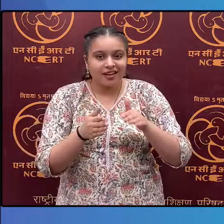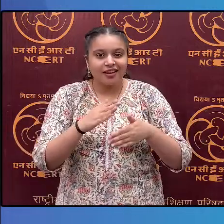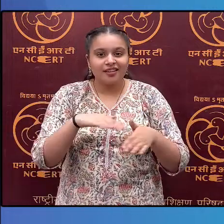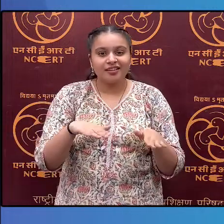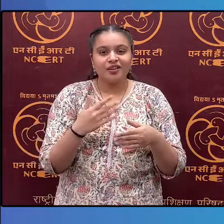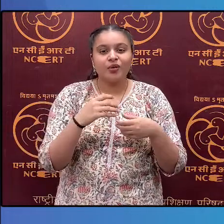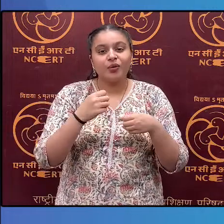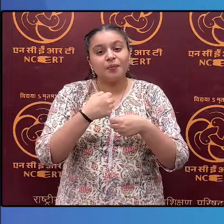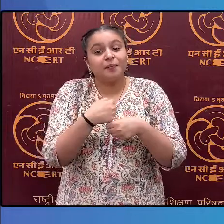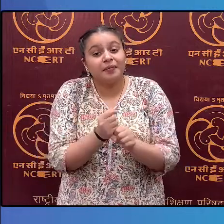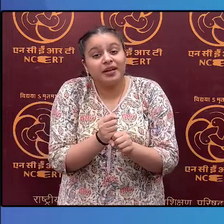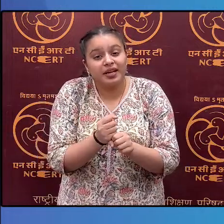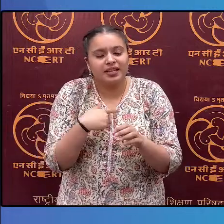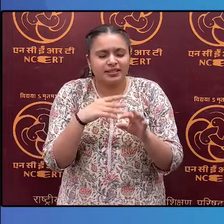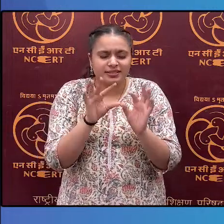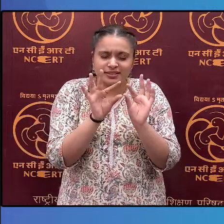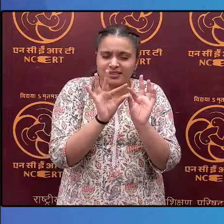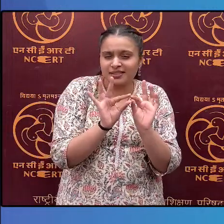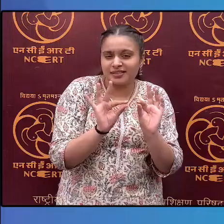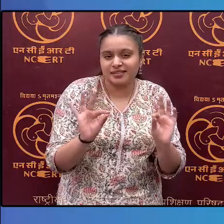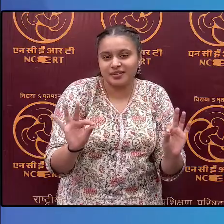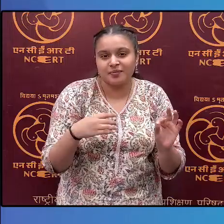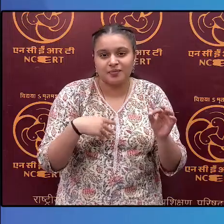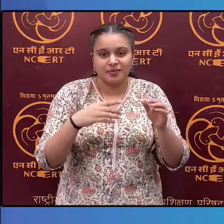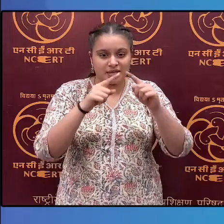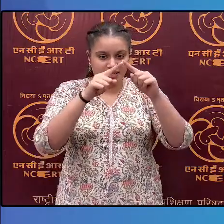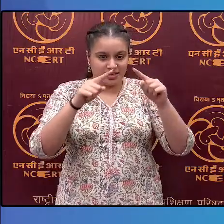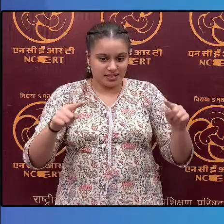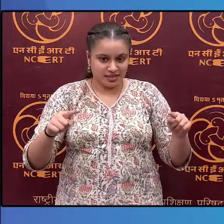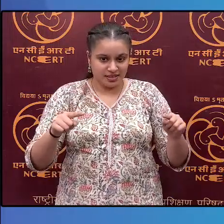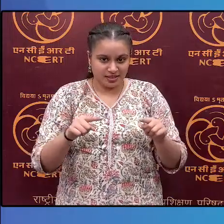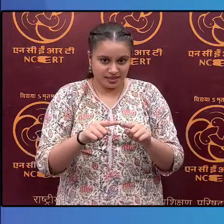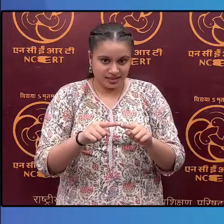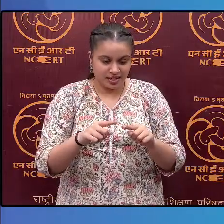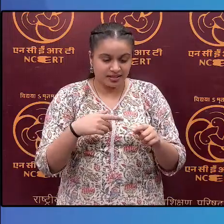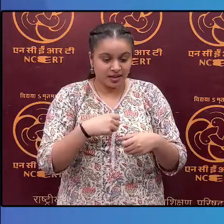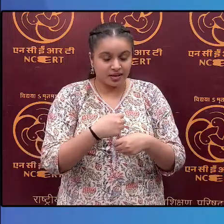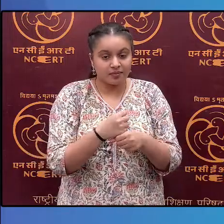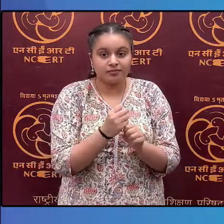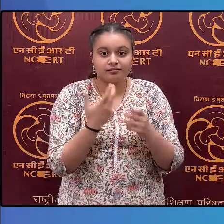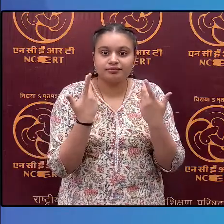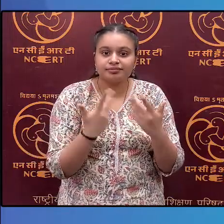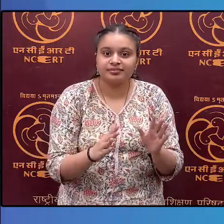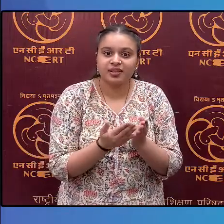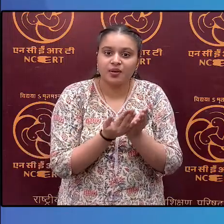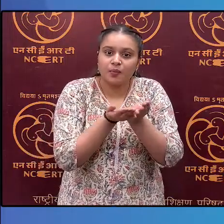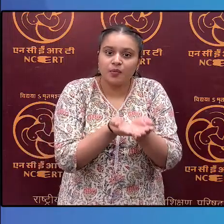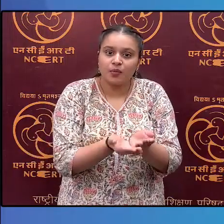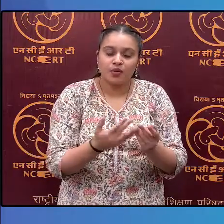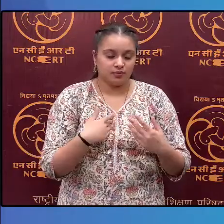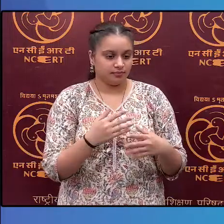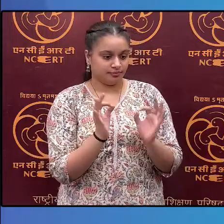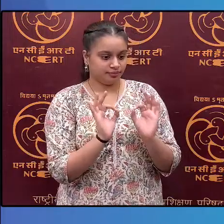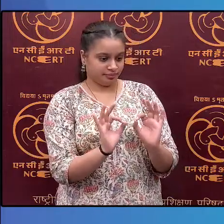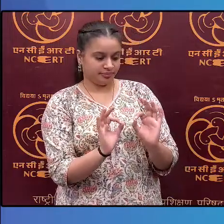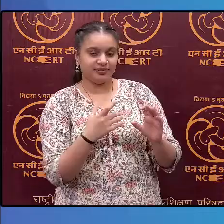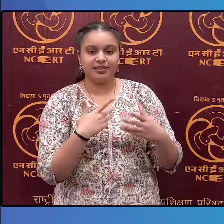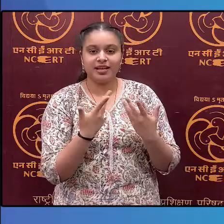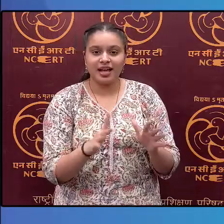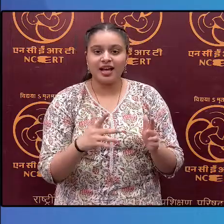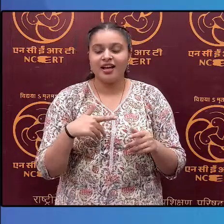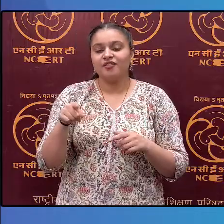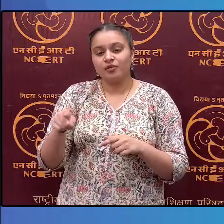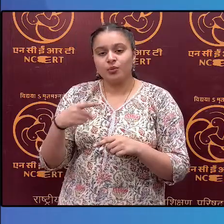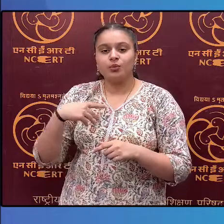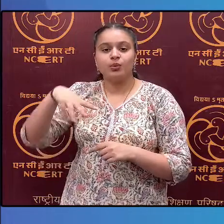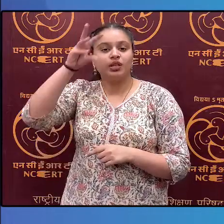and turning the simple rectangular paper into a paper boat. So he was very impressed, and then he also